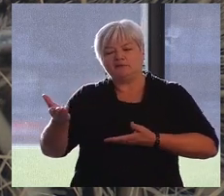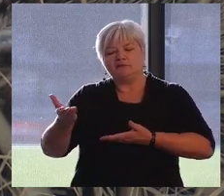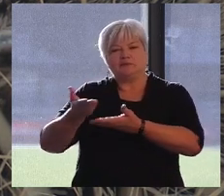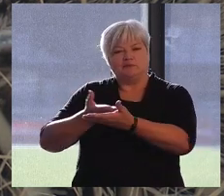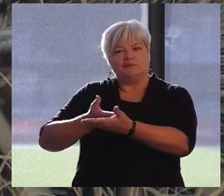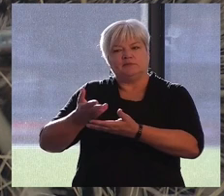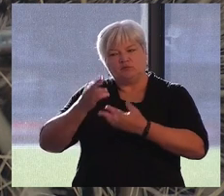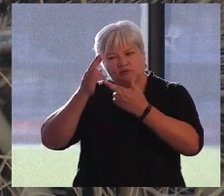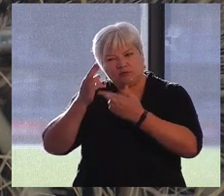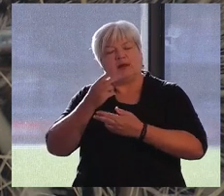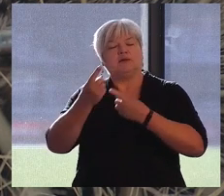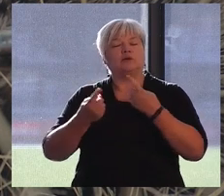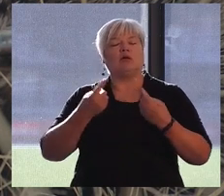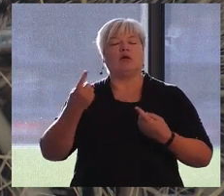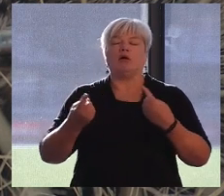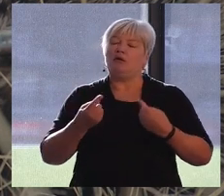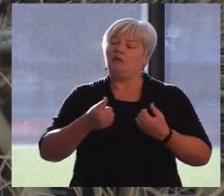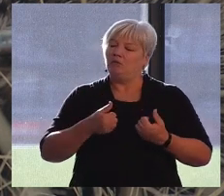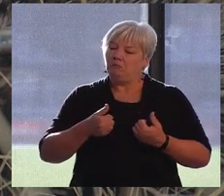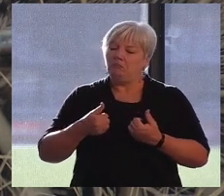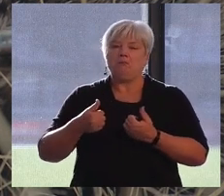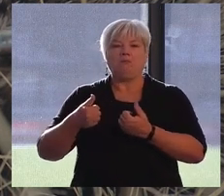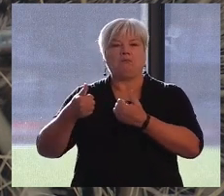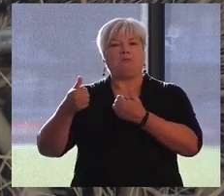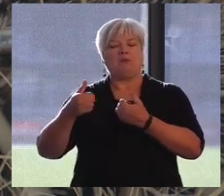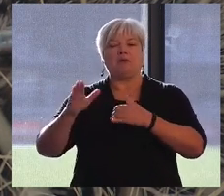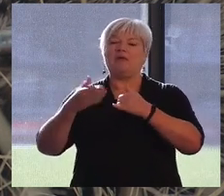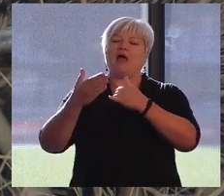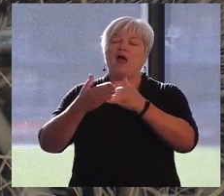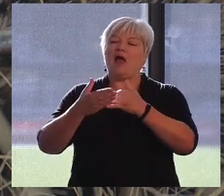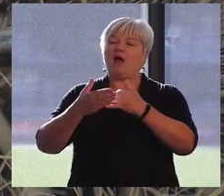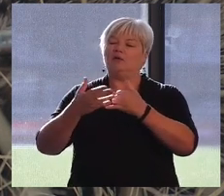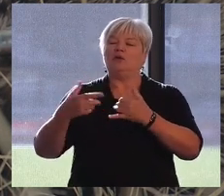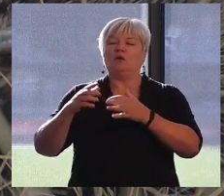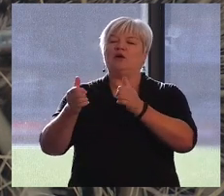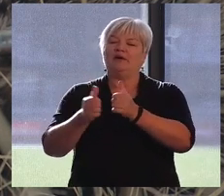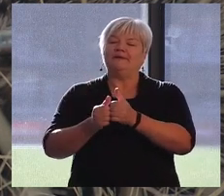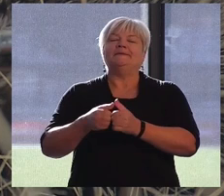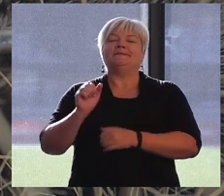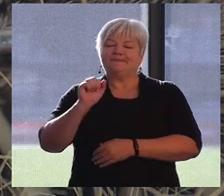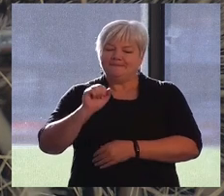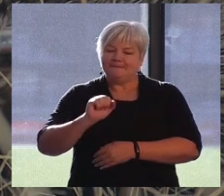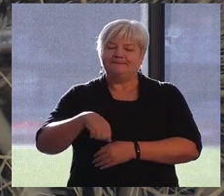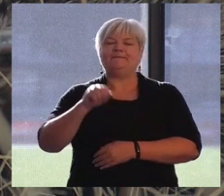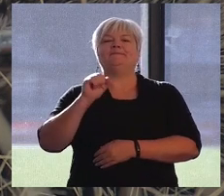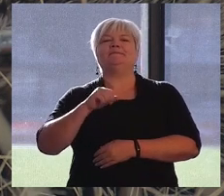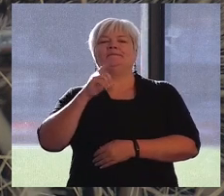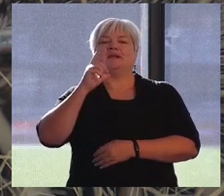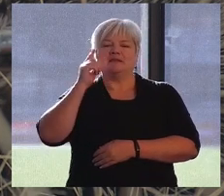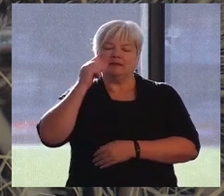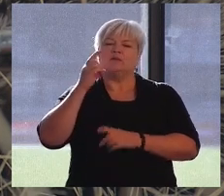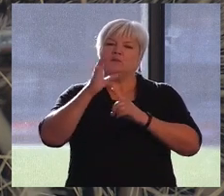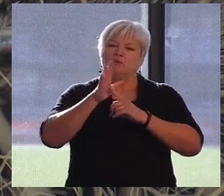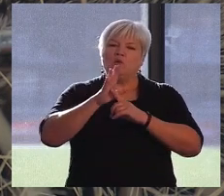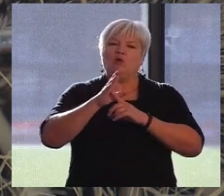respectful conversation. And at the end, we were able to agree that there were many reasons to transition towards renewable energy for